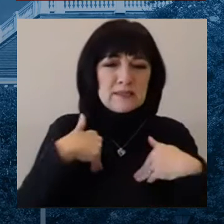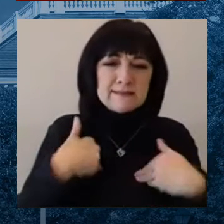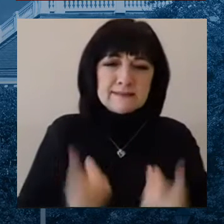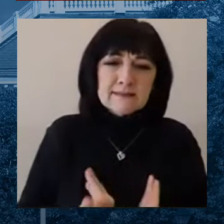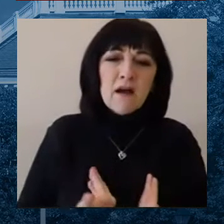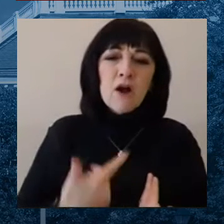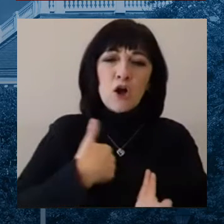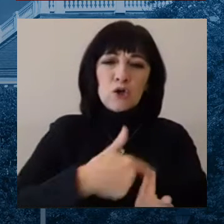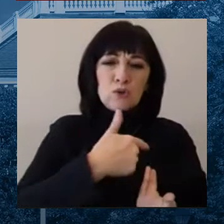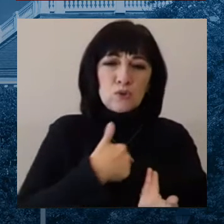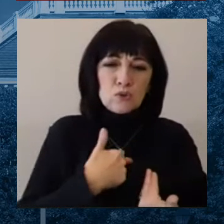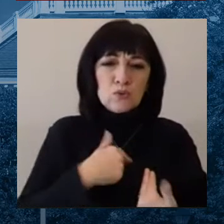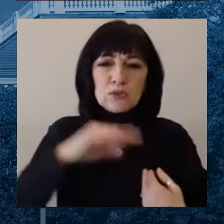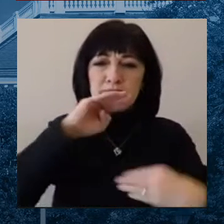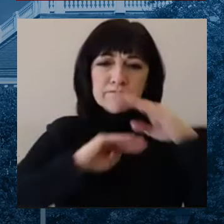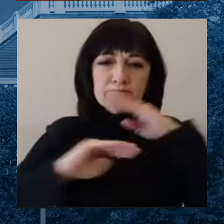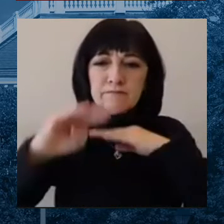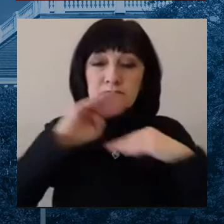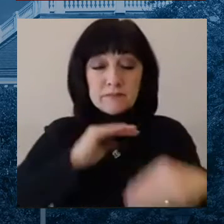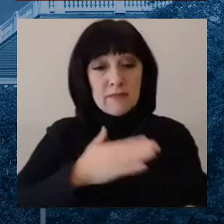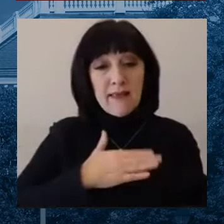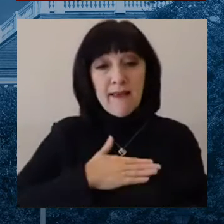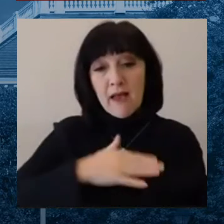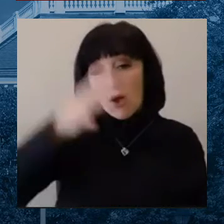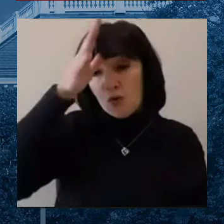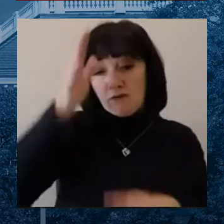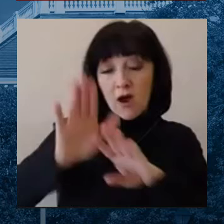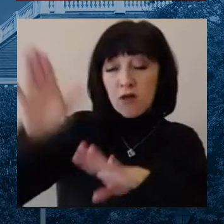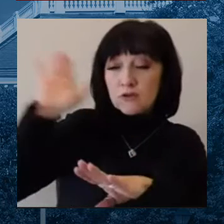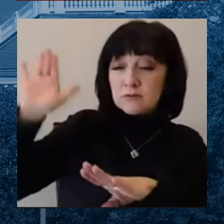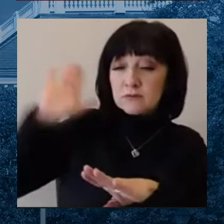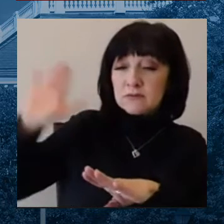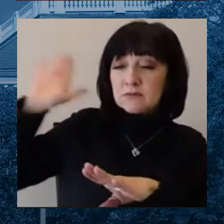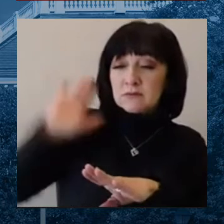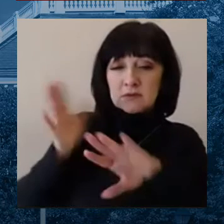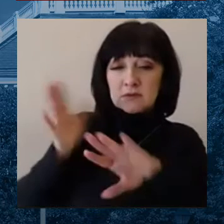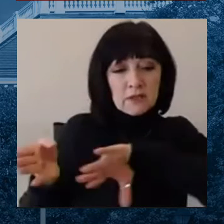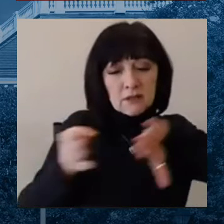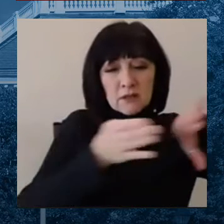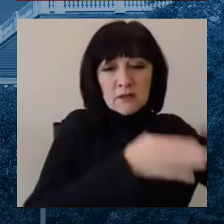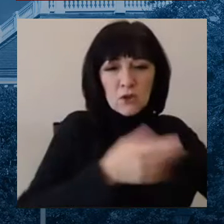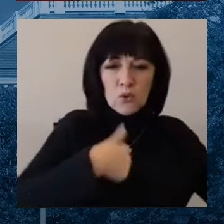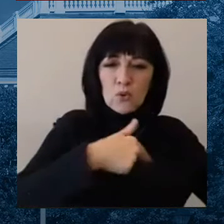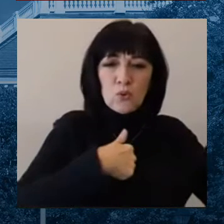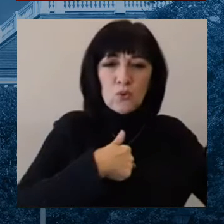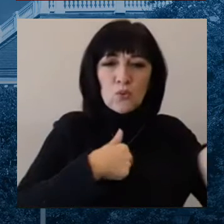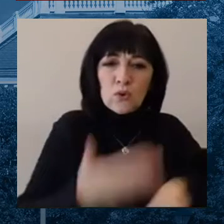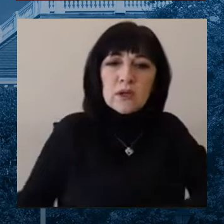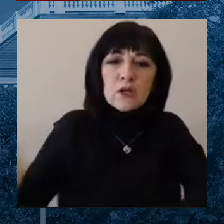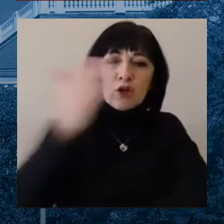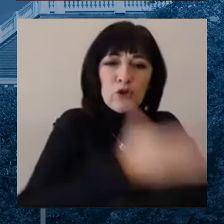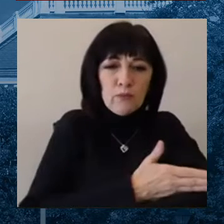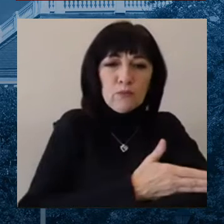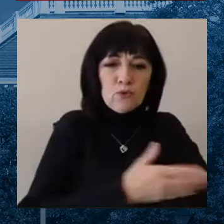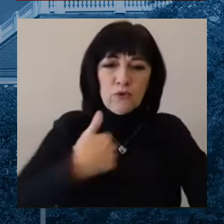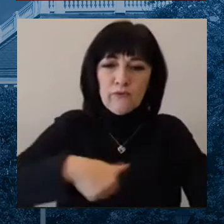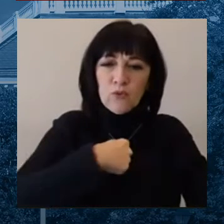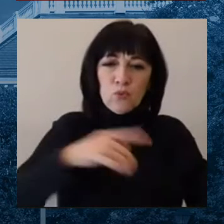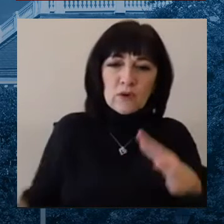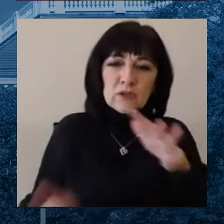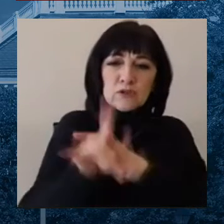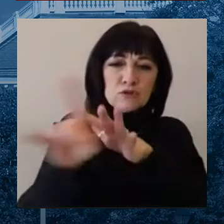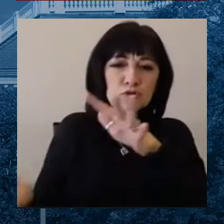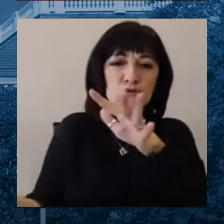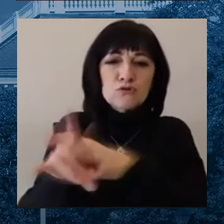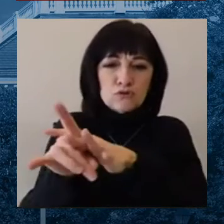our fathers sighed. For we have come over the way that with tears have been watered, we have come, trudging the path through the blood of the